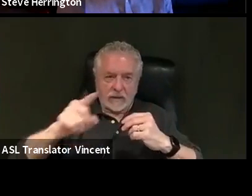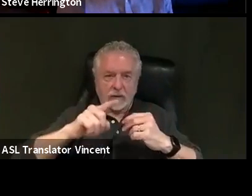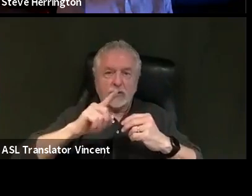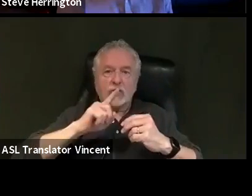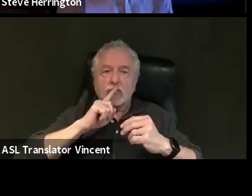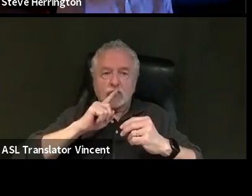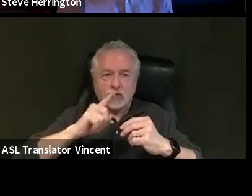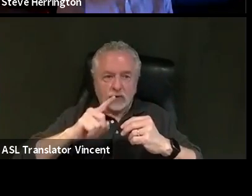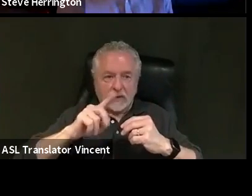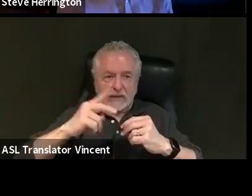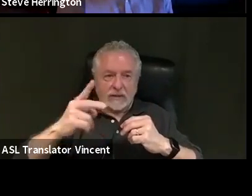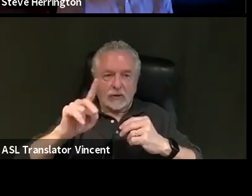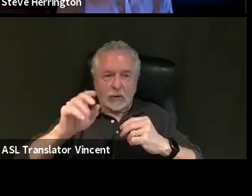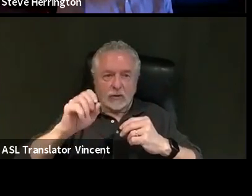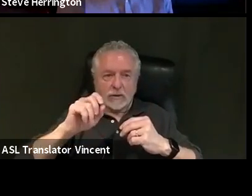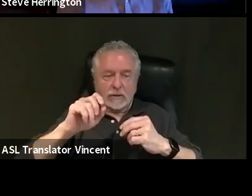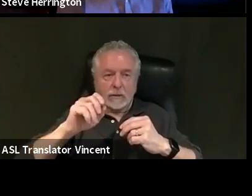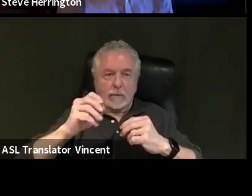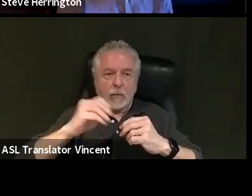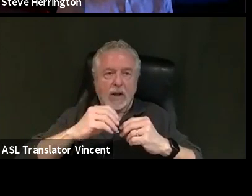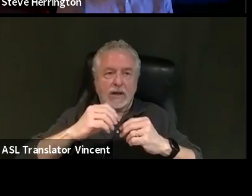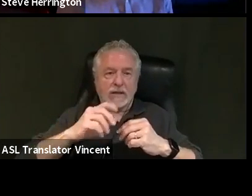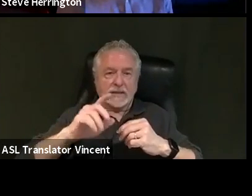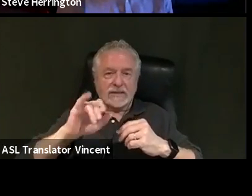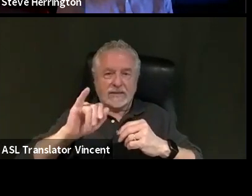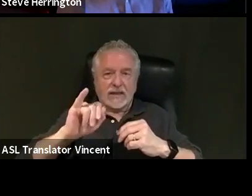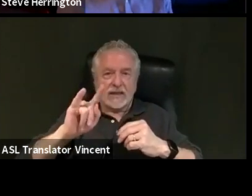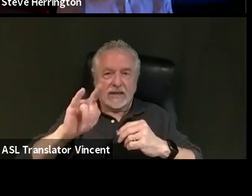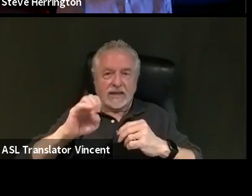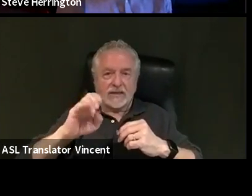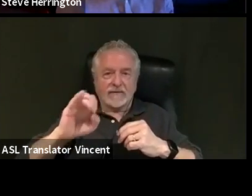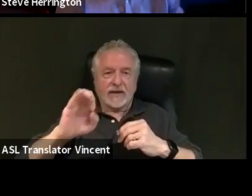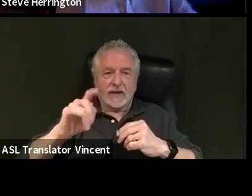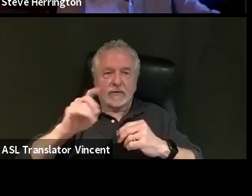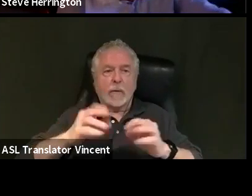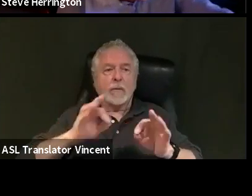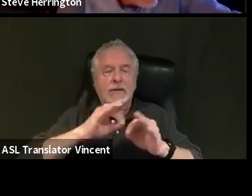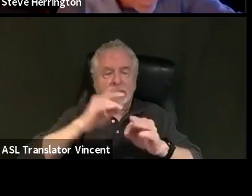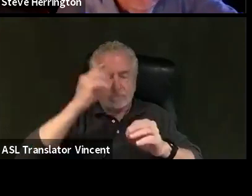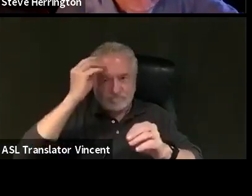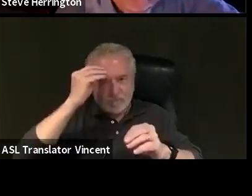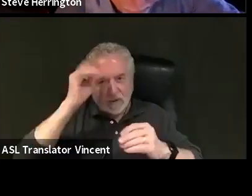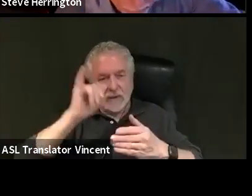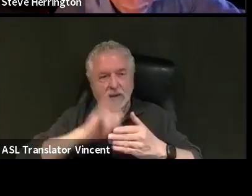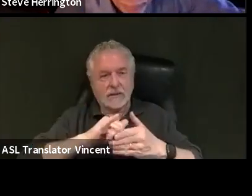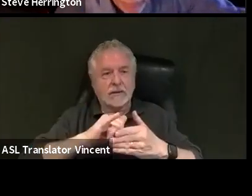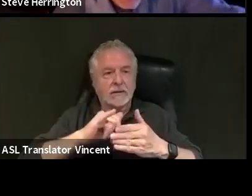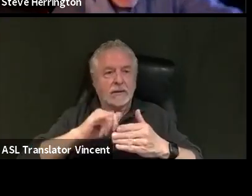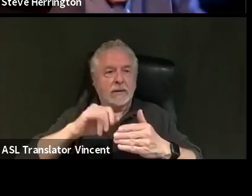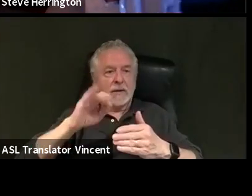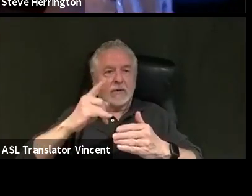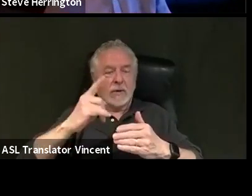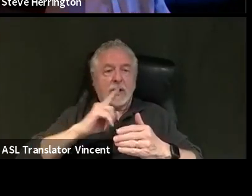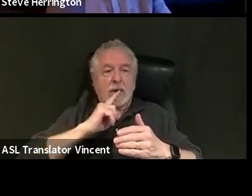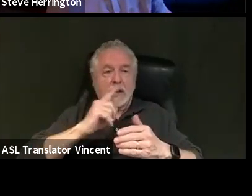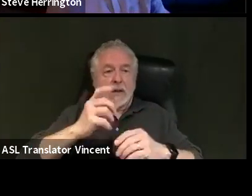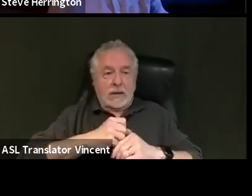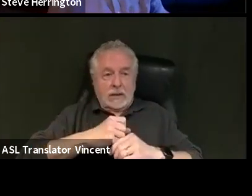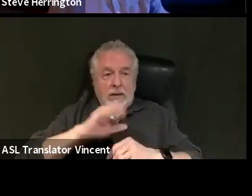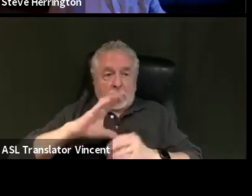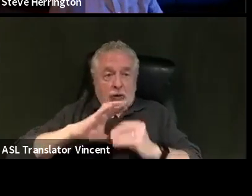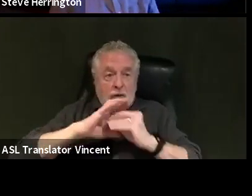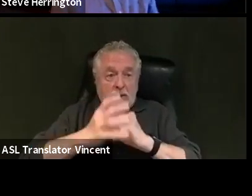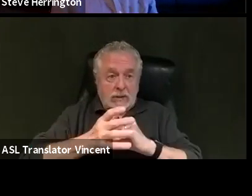true that that second dose, there does seem to be a little bit more side effect. I think it's important to keep in mind that if one actually gets